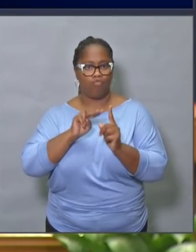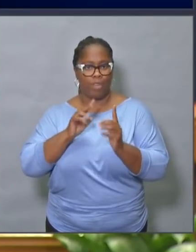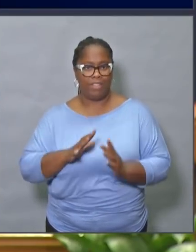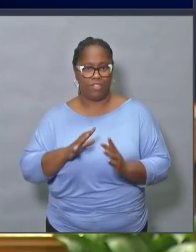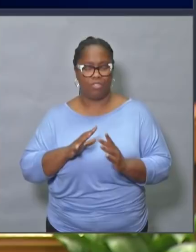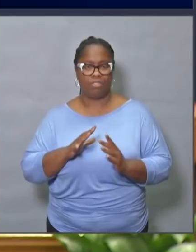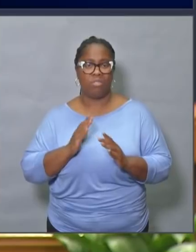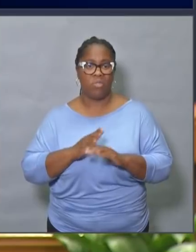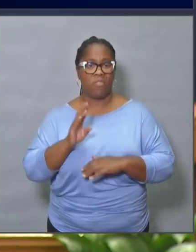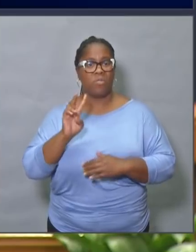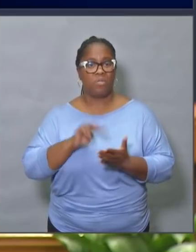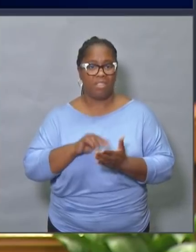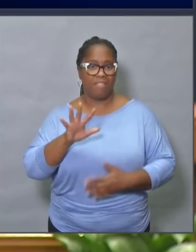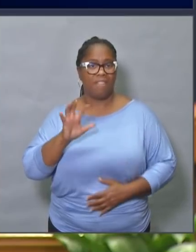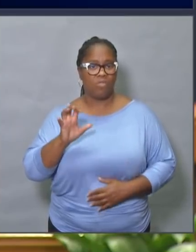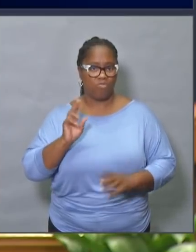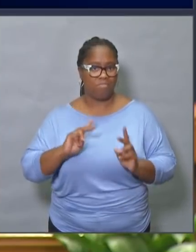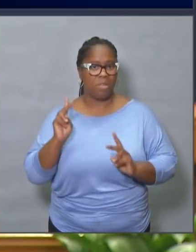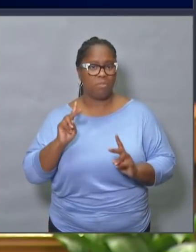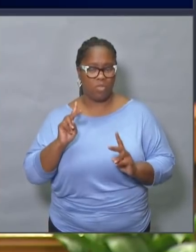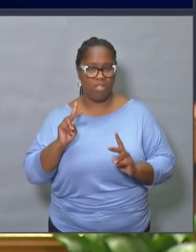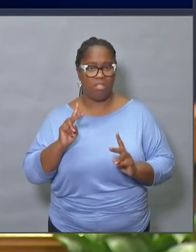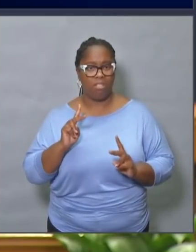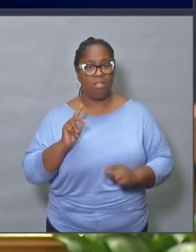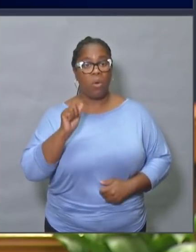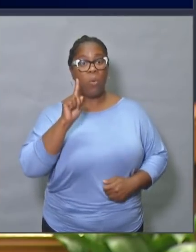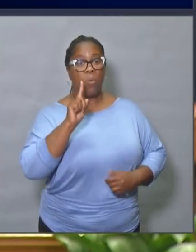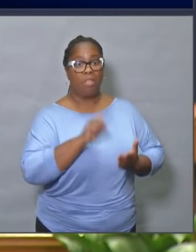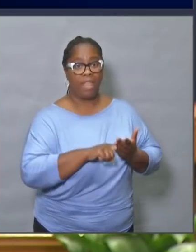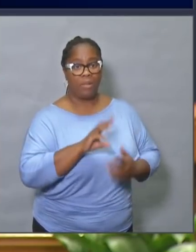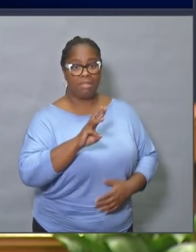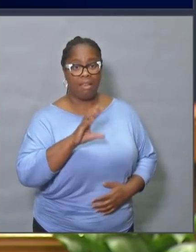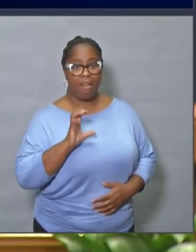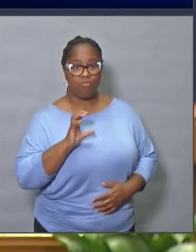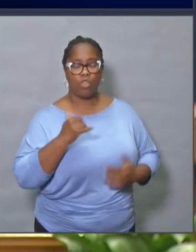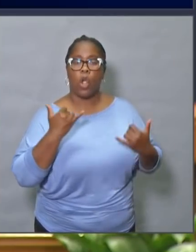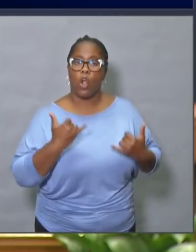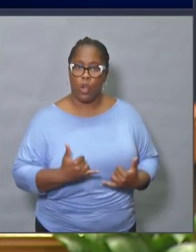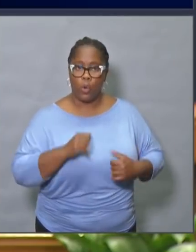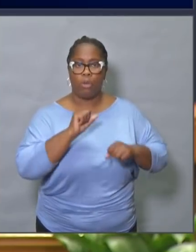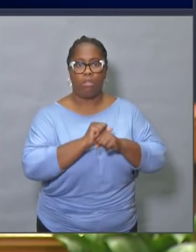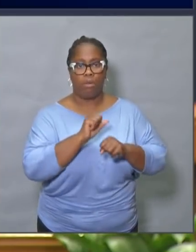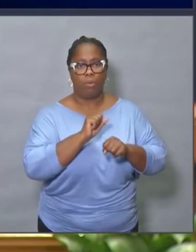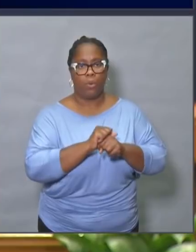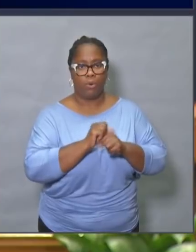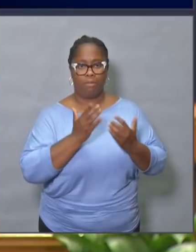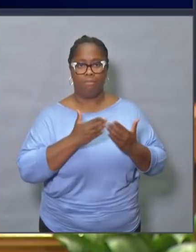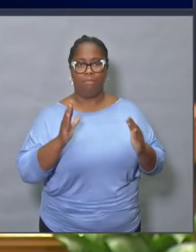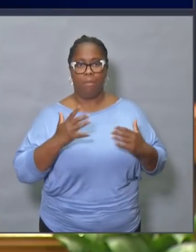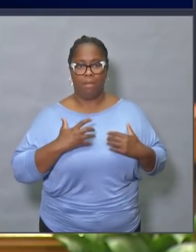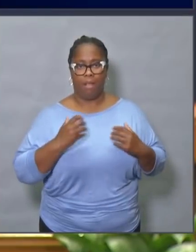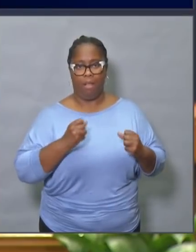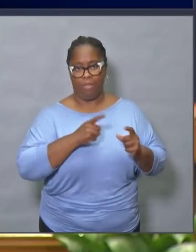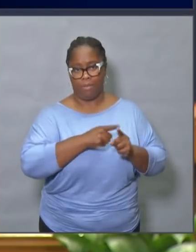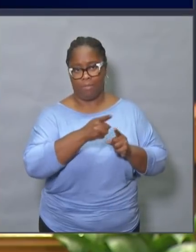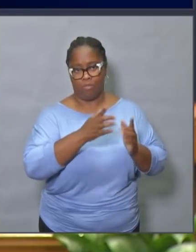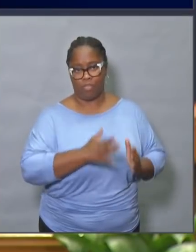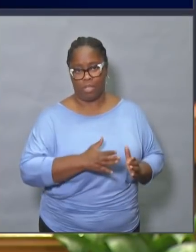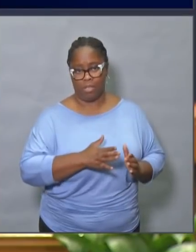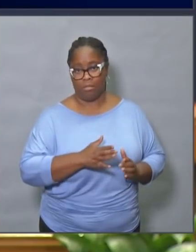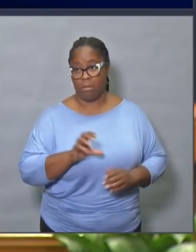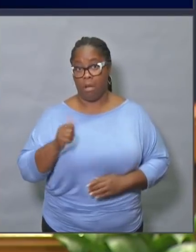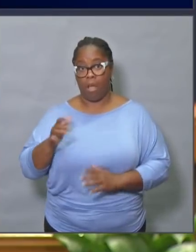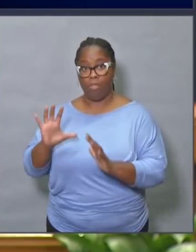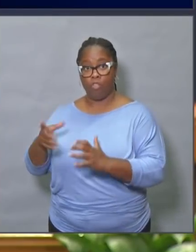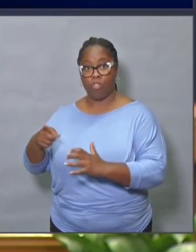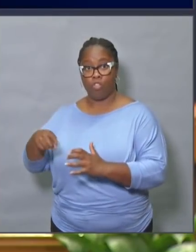been identified. Of these, about 1,600 are currently working as our public health specialists, and the others